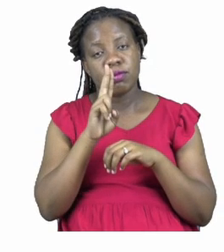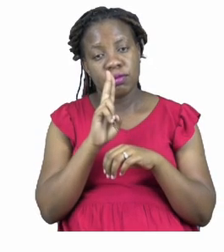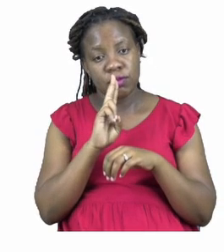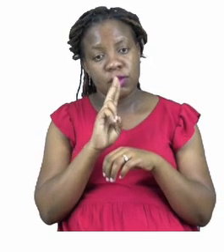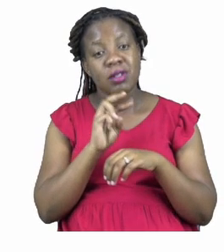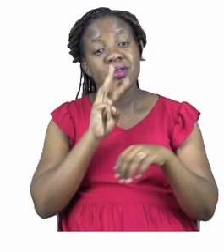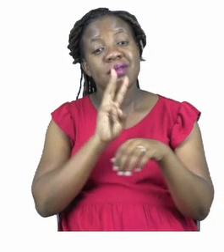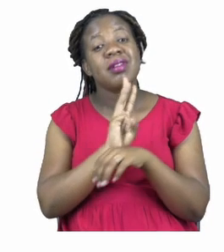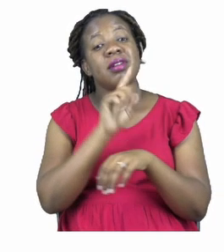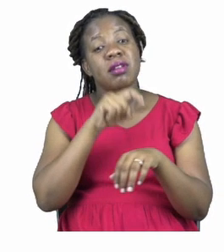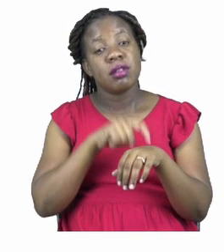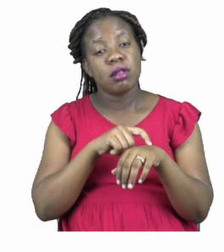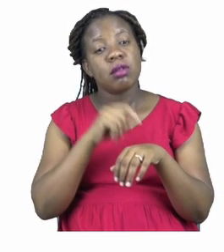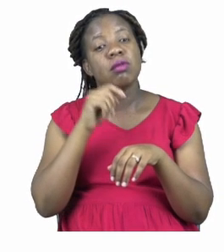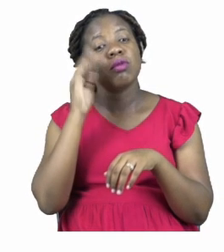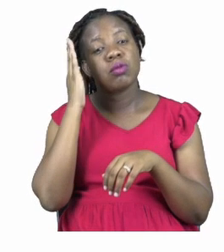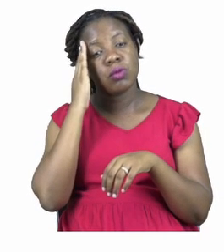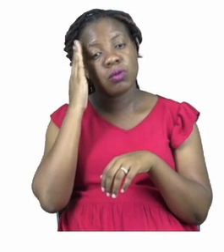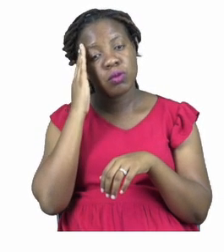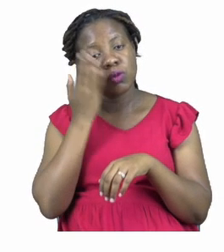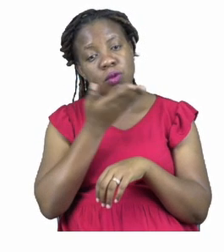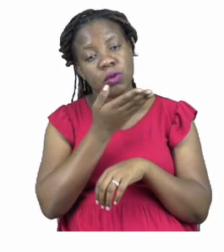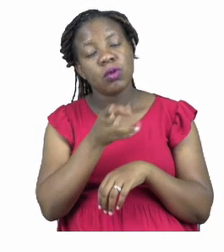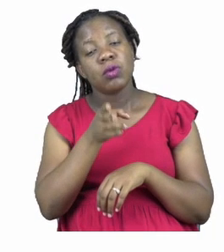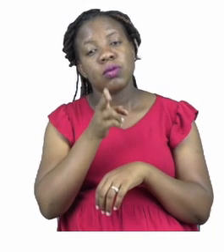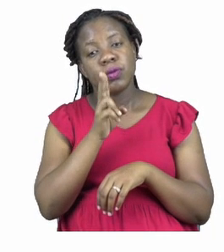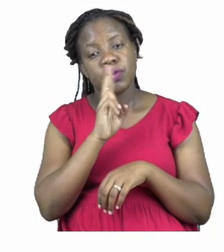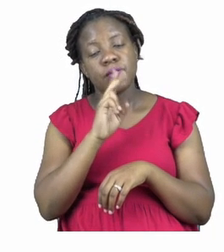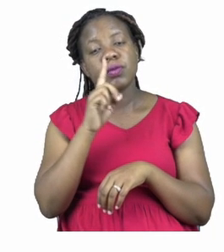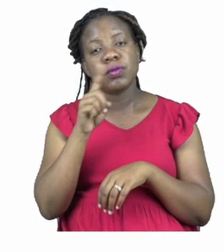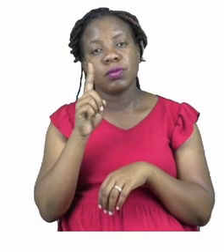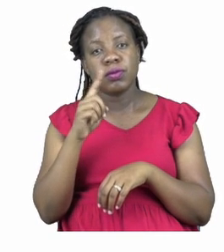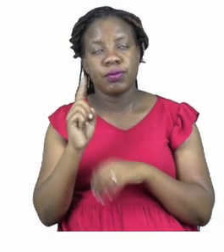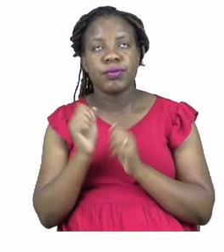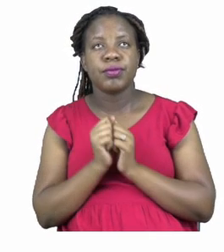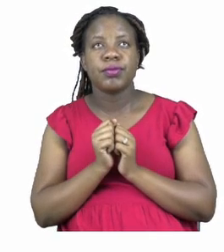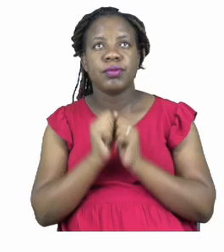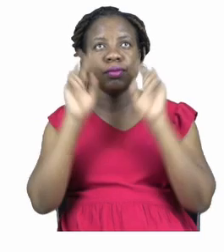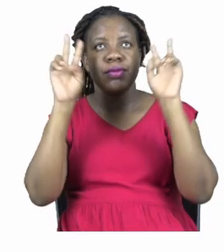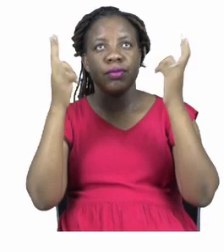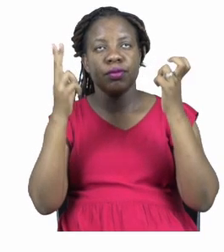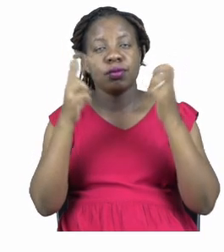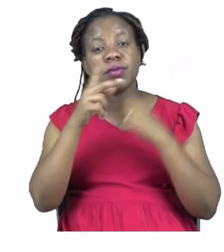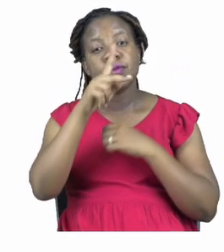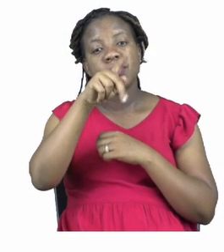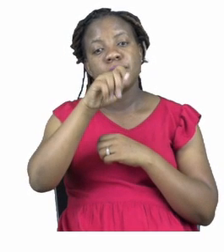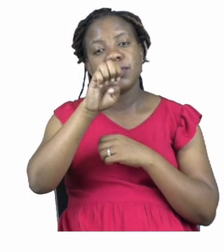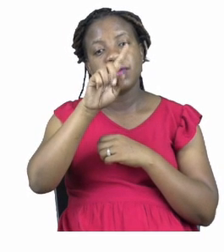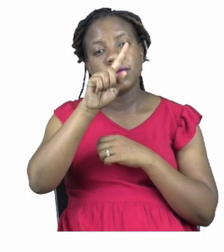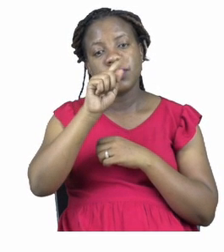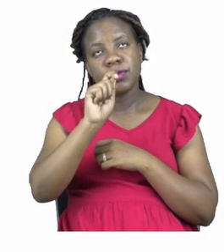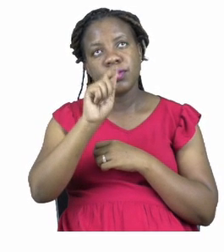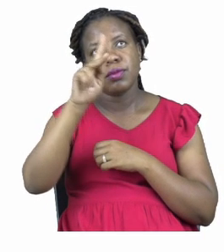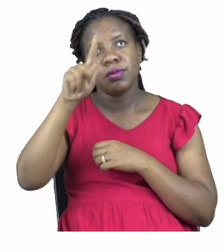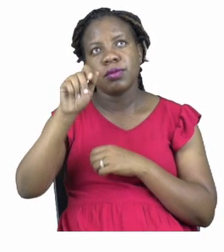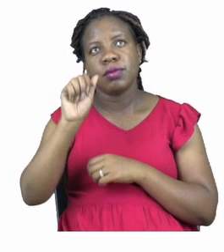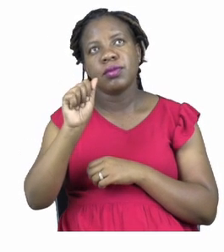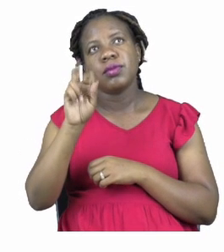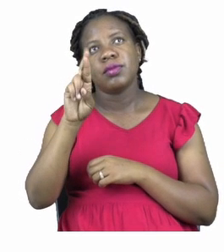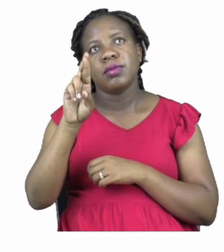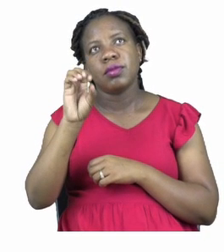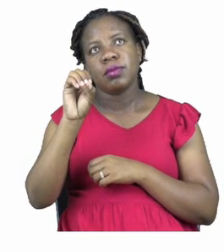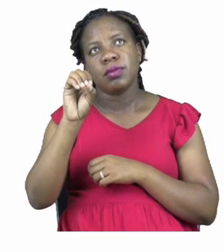correct. It says, pet parrot. I have